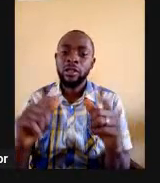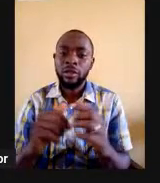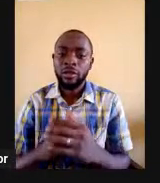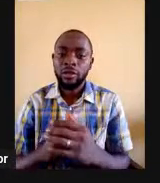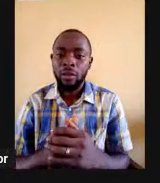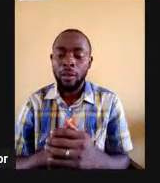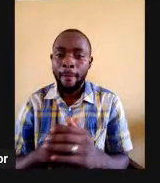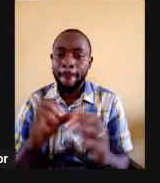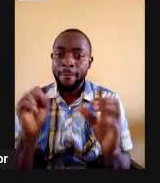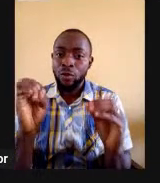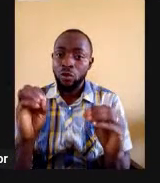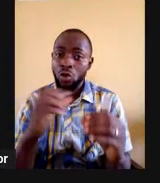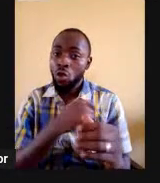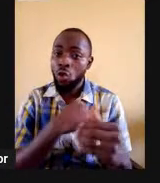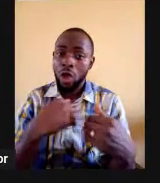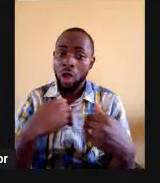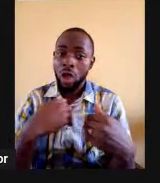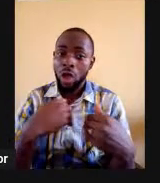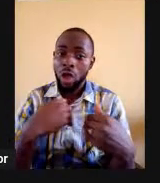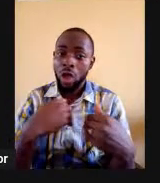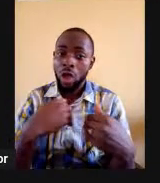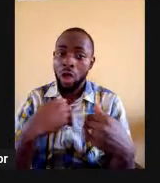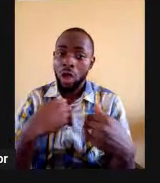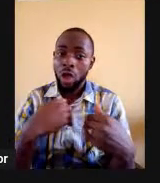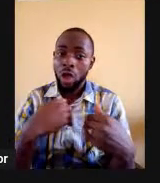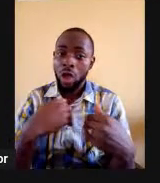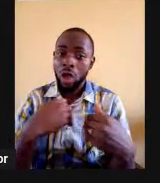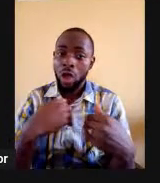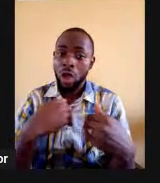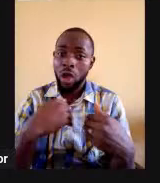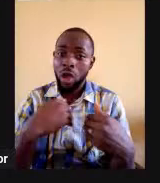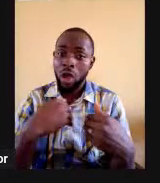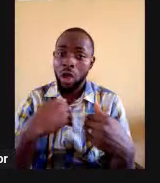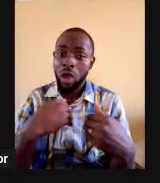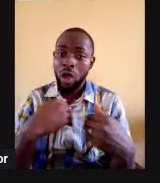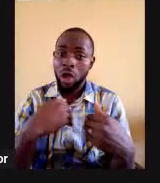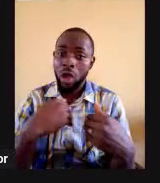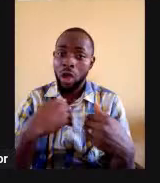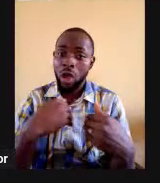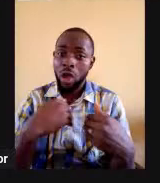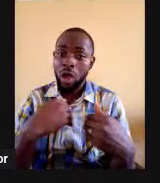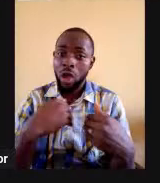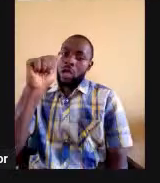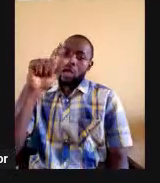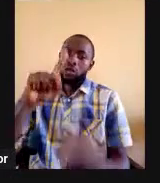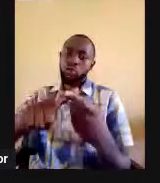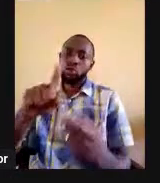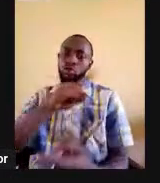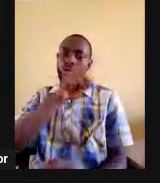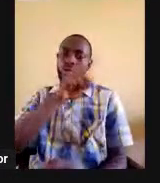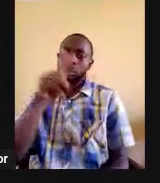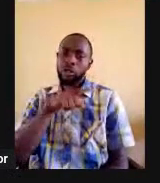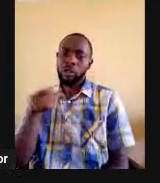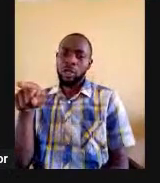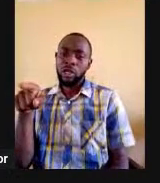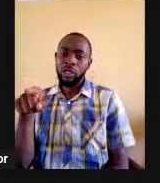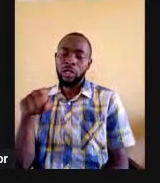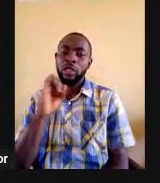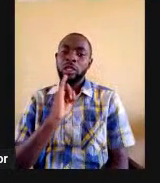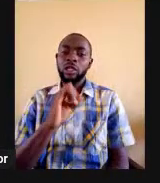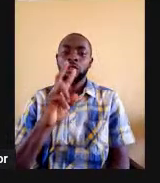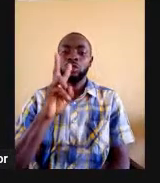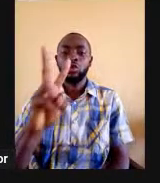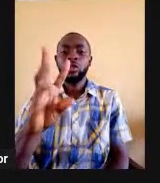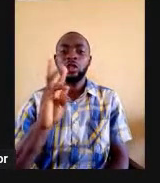So we have 26 letters in the English alphabet. So each of those letters have their